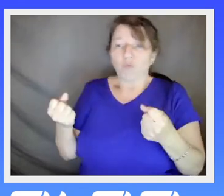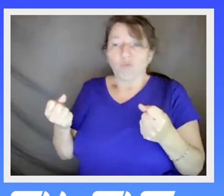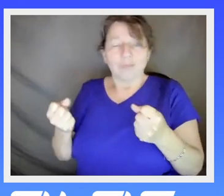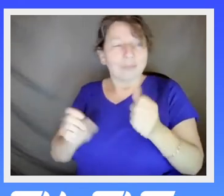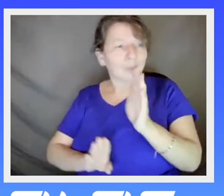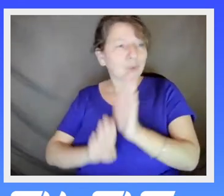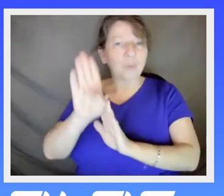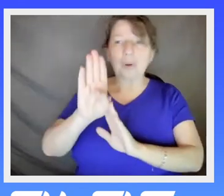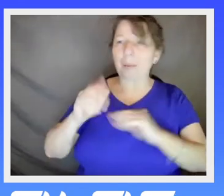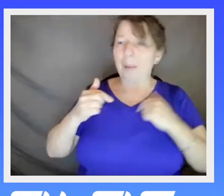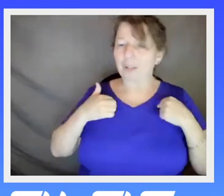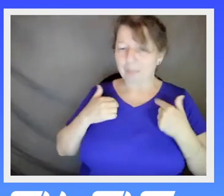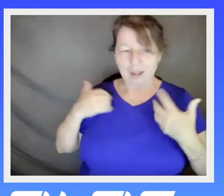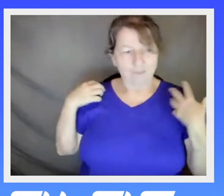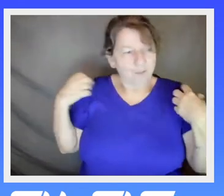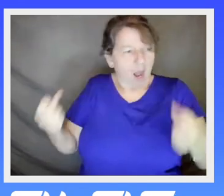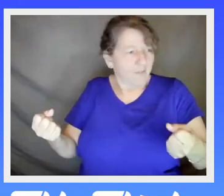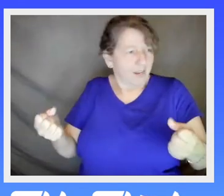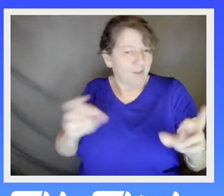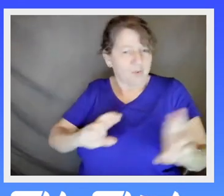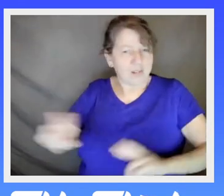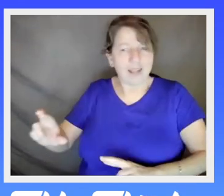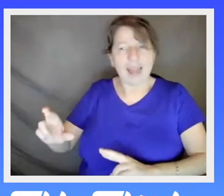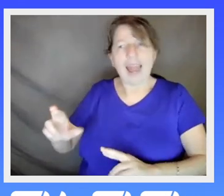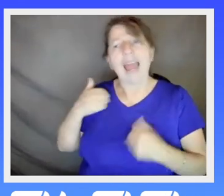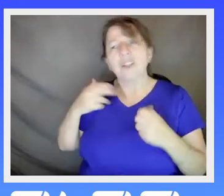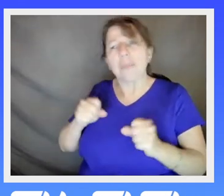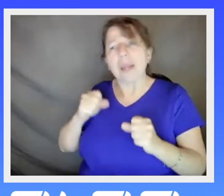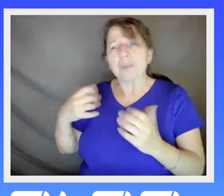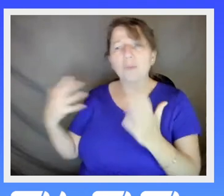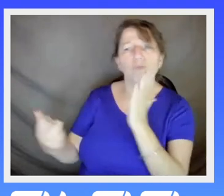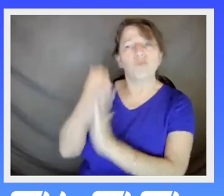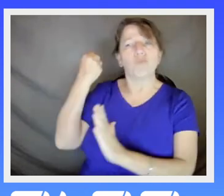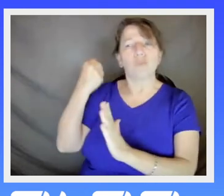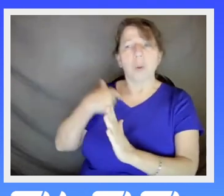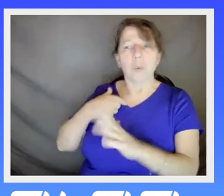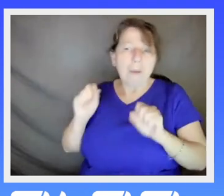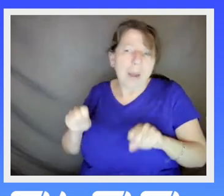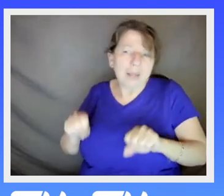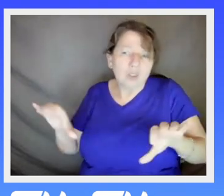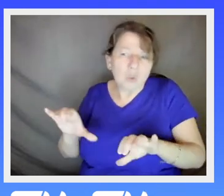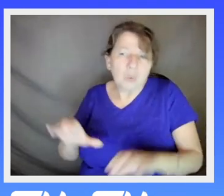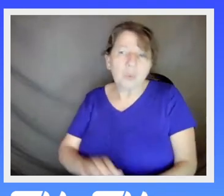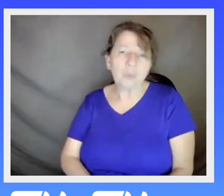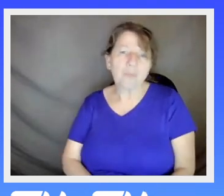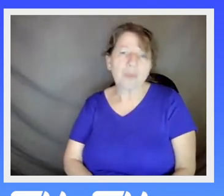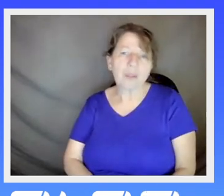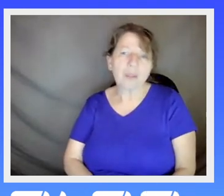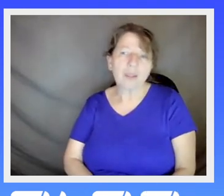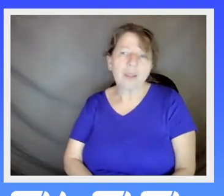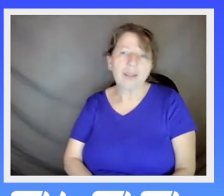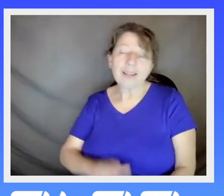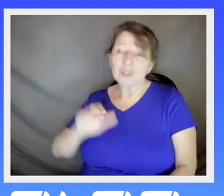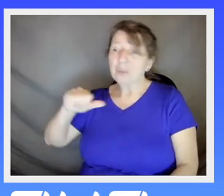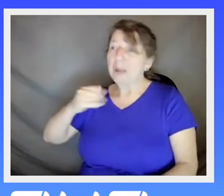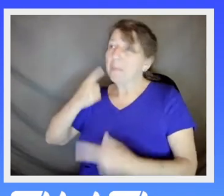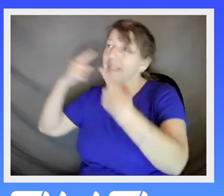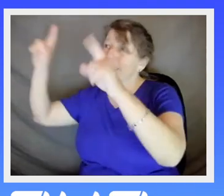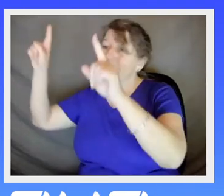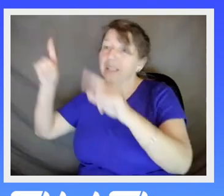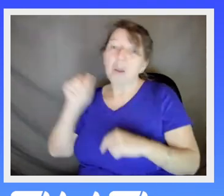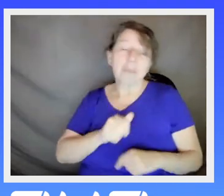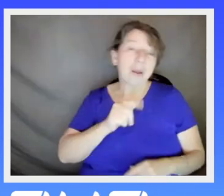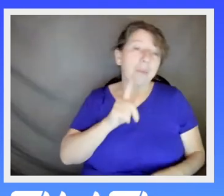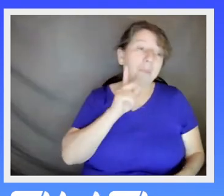ready to fulfill my potential. And yet on the flip side, I share my twin brother Andre's story all the time because he was my